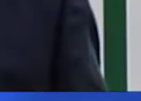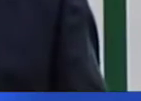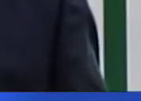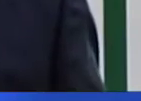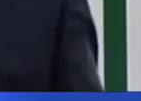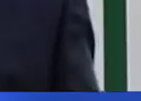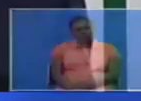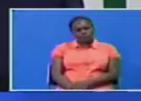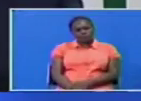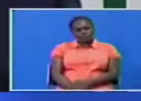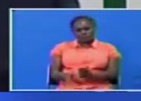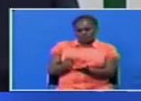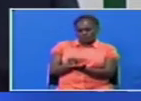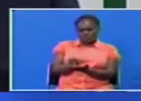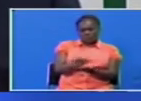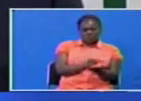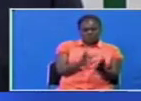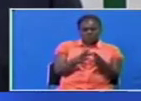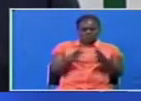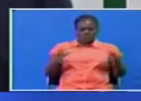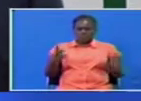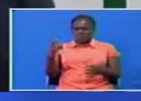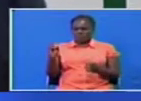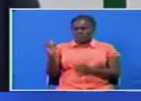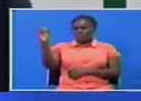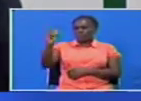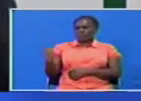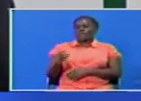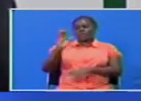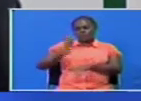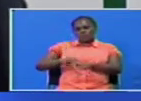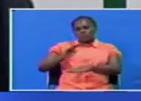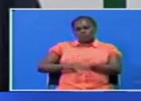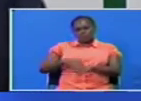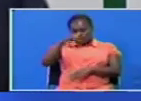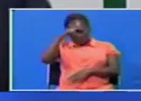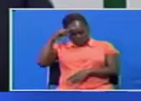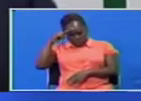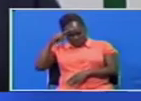Shareholder funds have grown by 20%. This is very good for us because